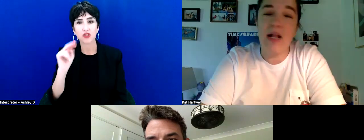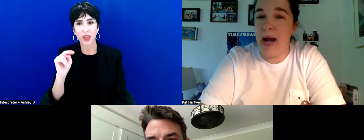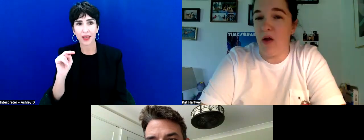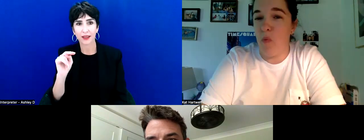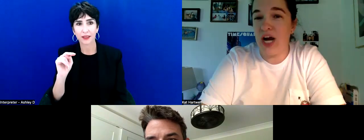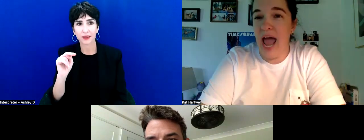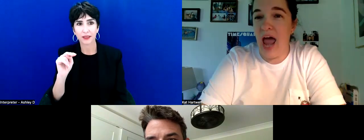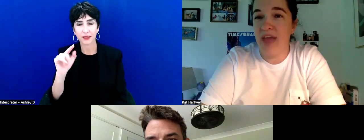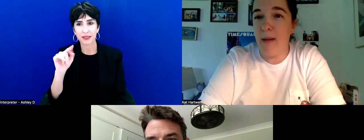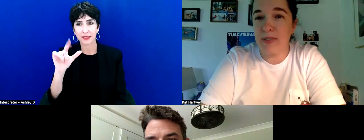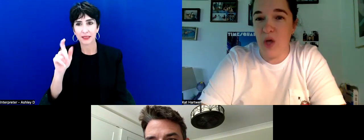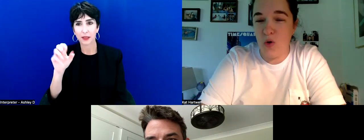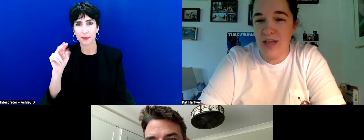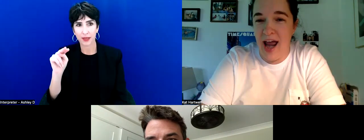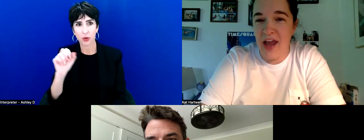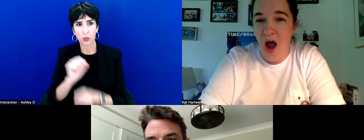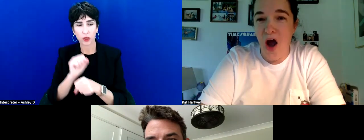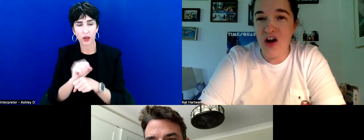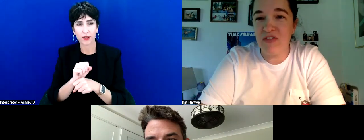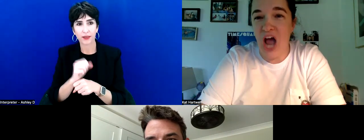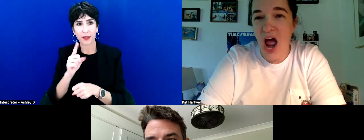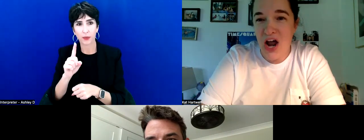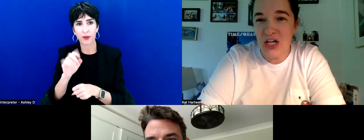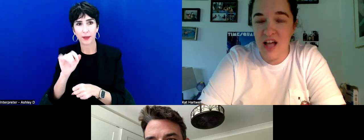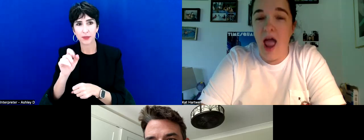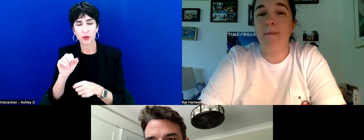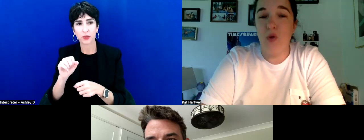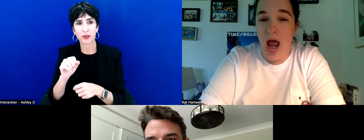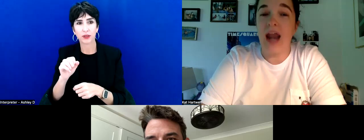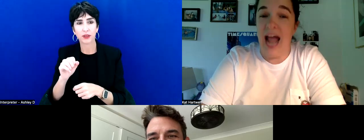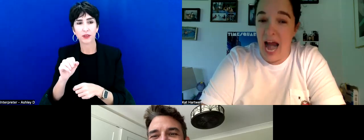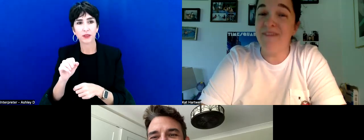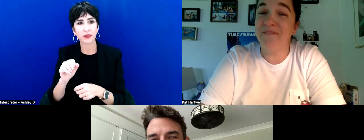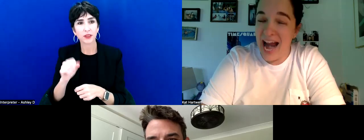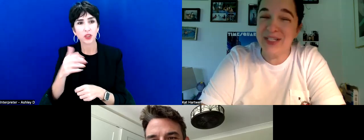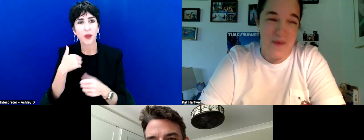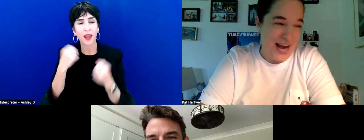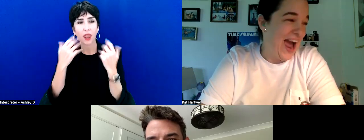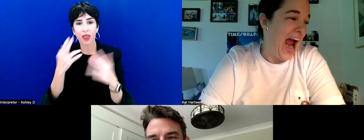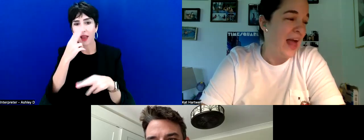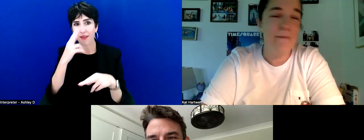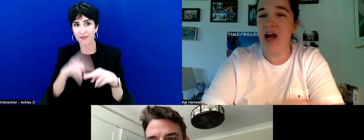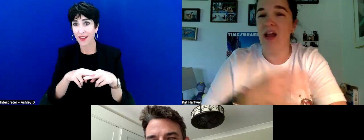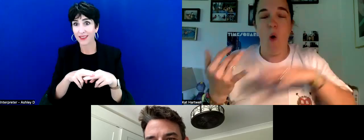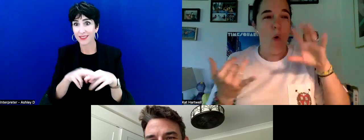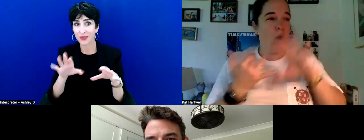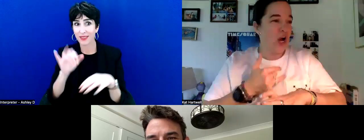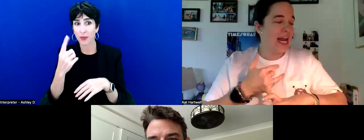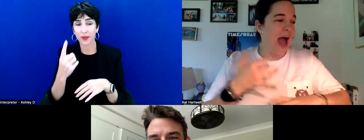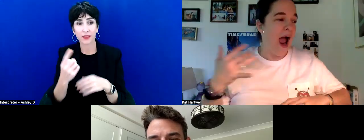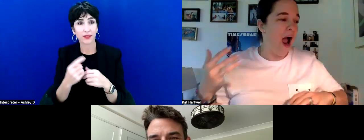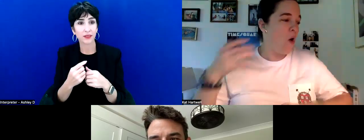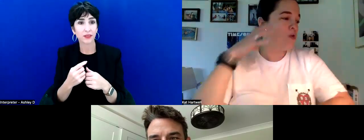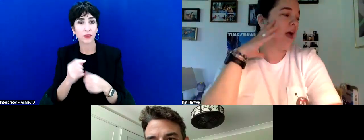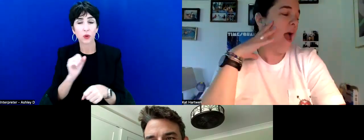Jennifer Silliman working on the episode on Heart of Dark. I mean, you had a lot of fun doing that. I mean,